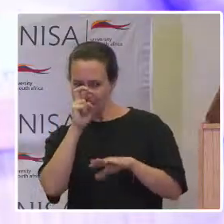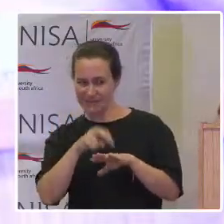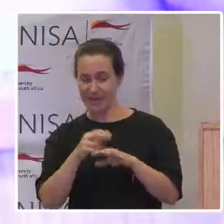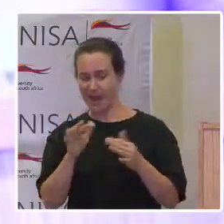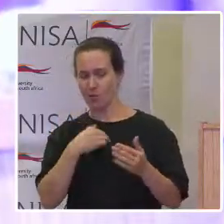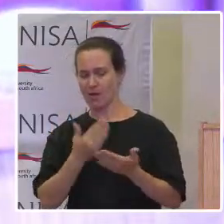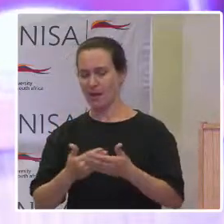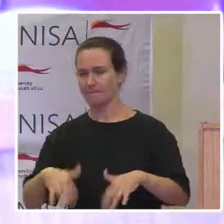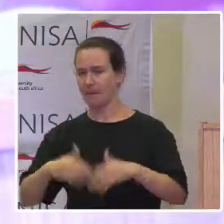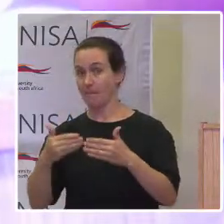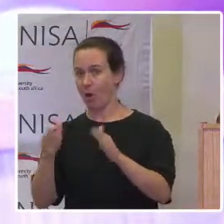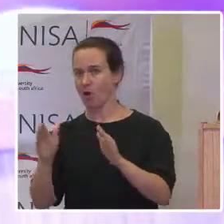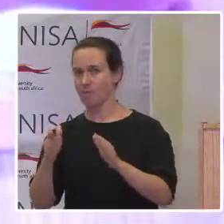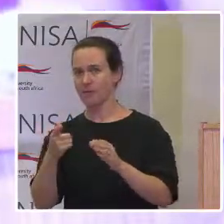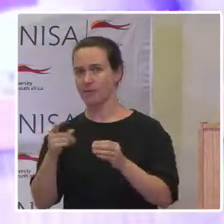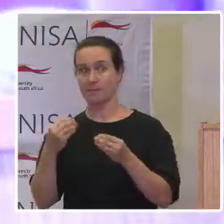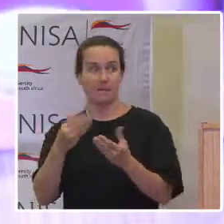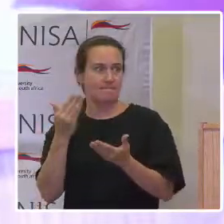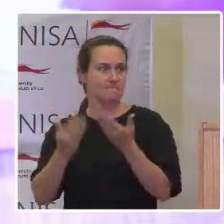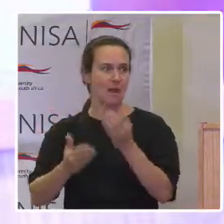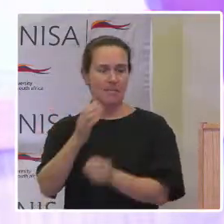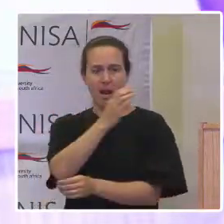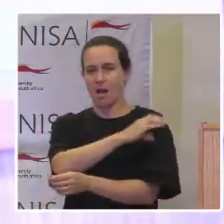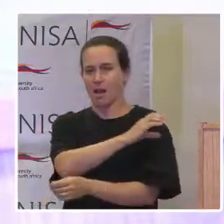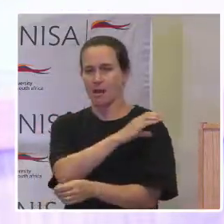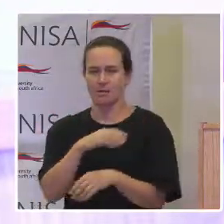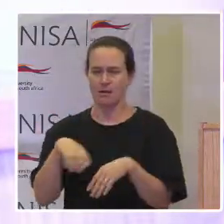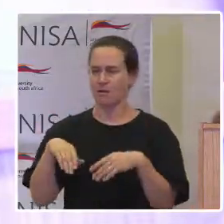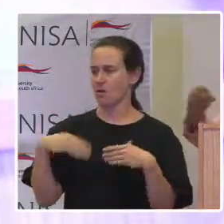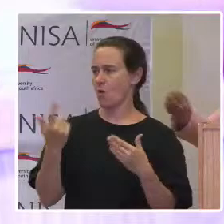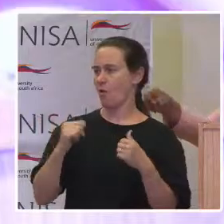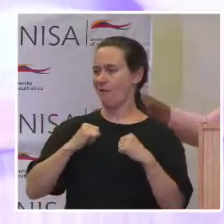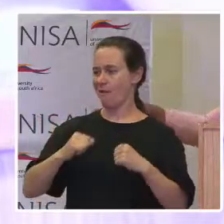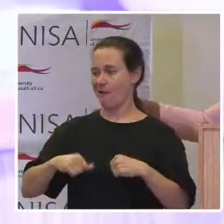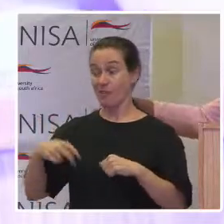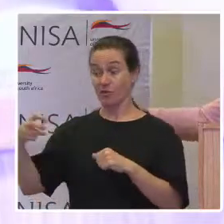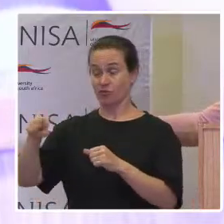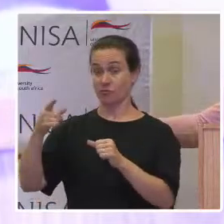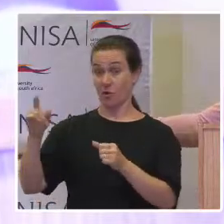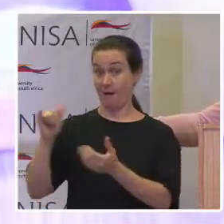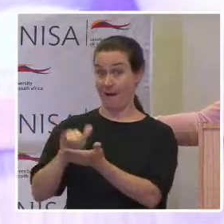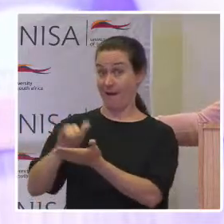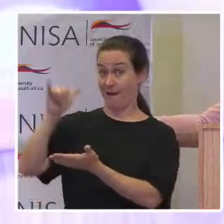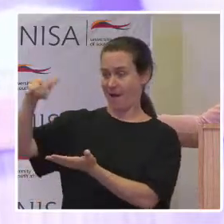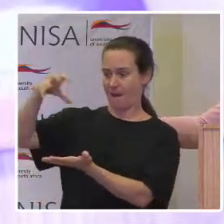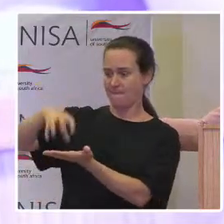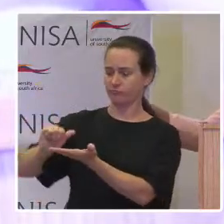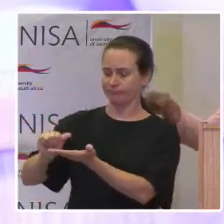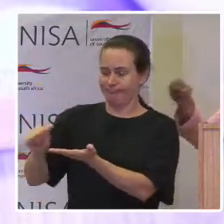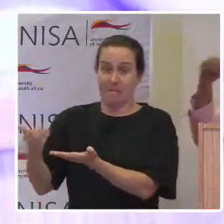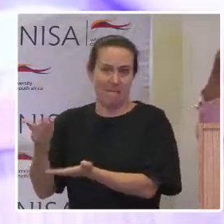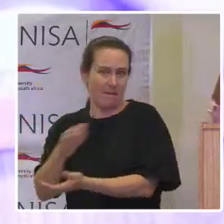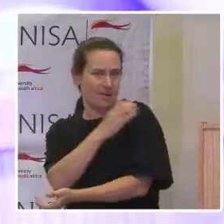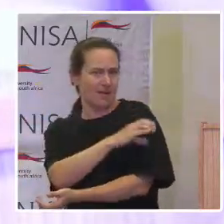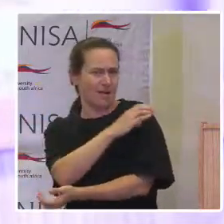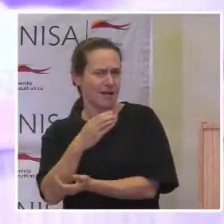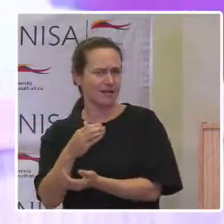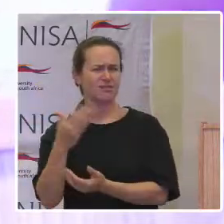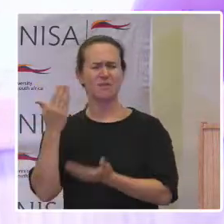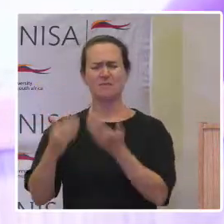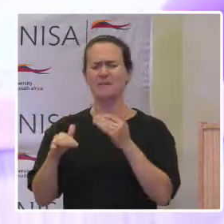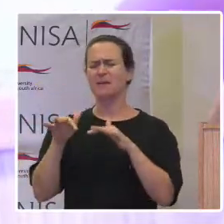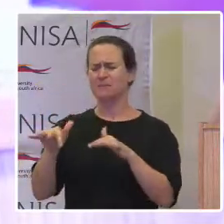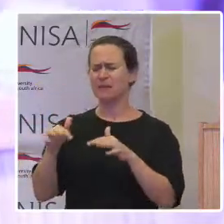have the clinics, let us have the health tourism next to the airport. Instead of people wanting to